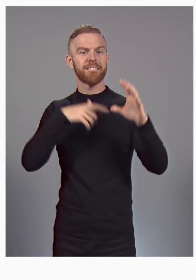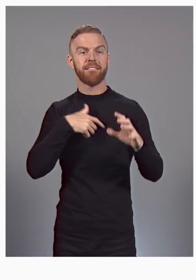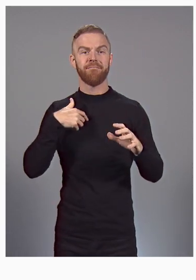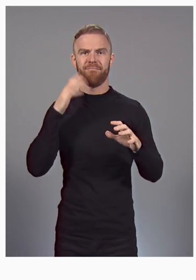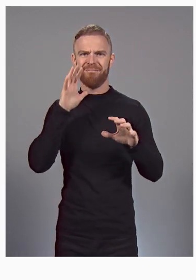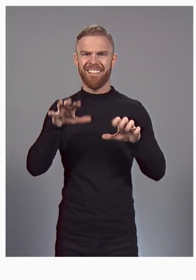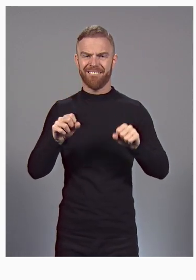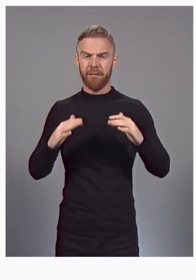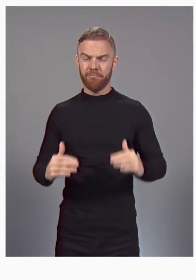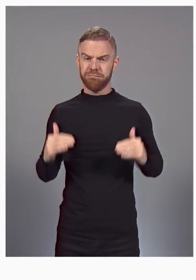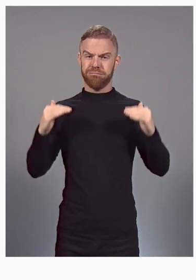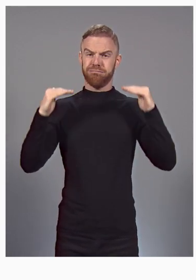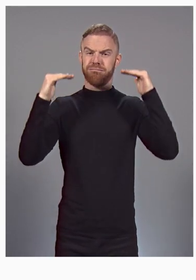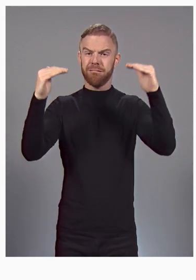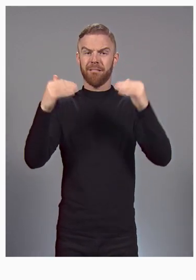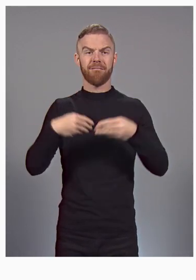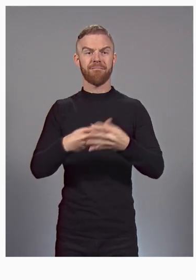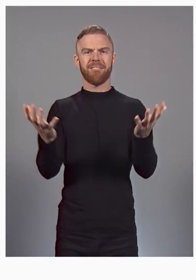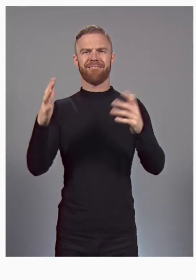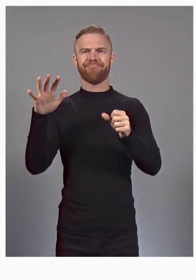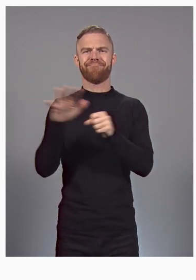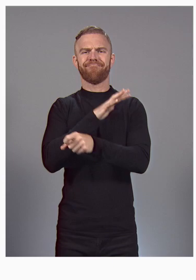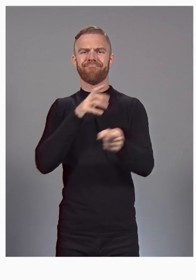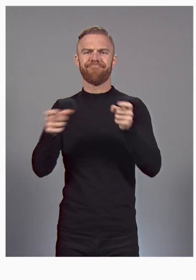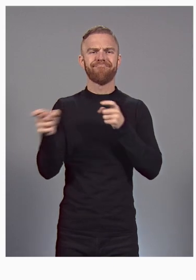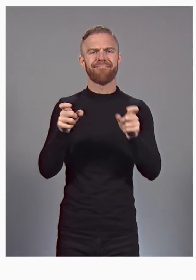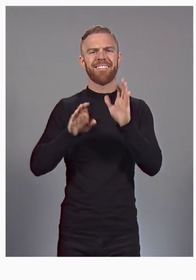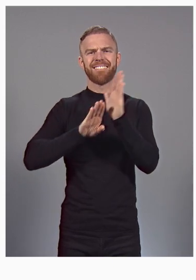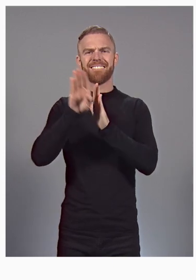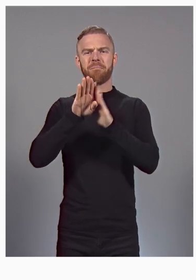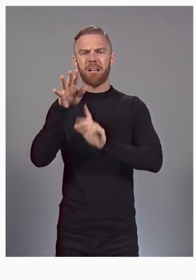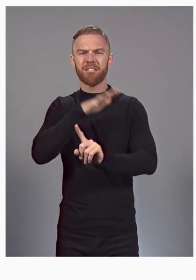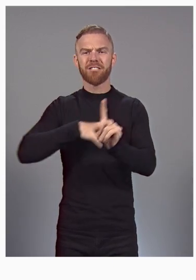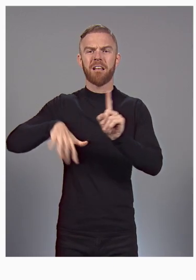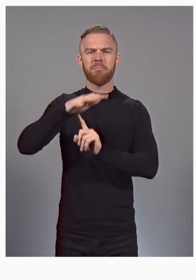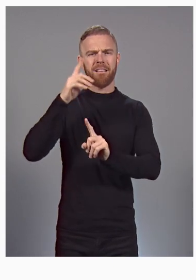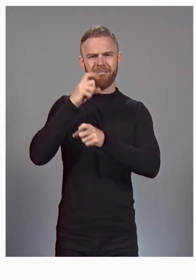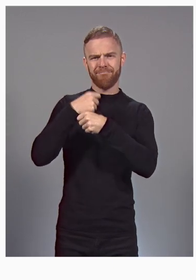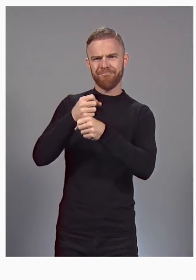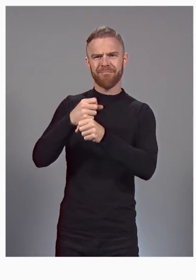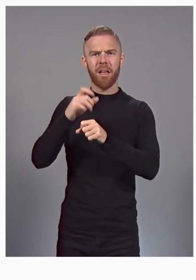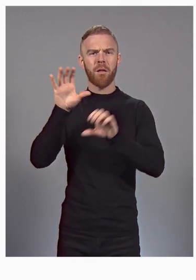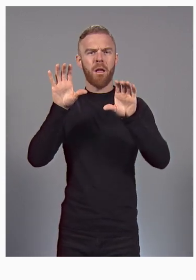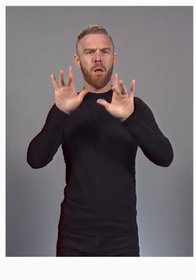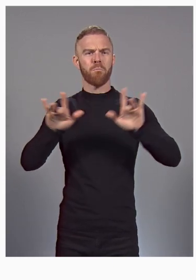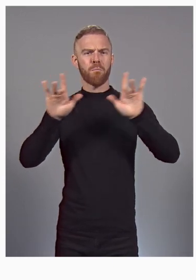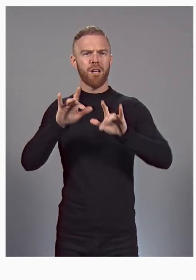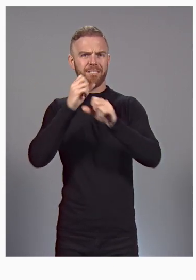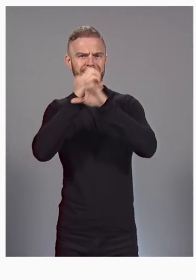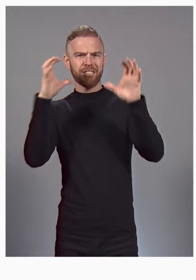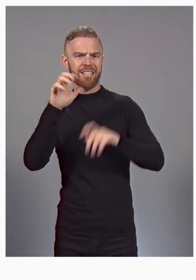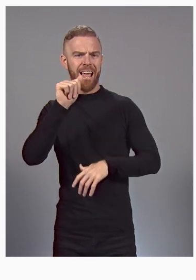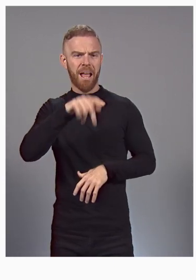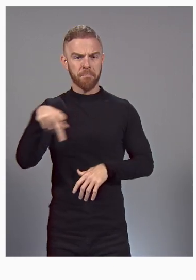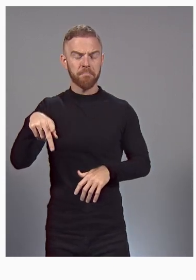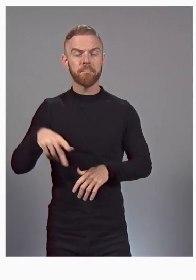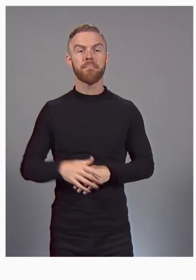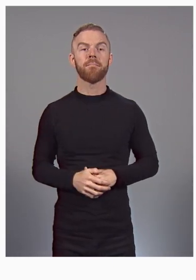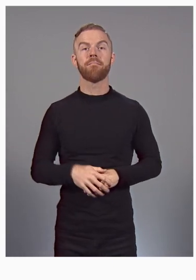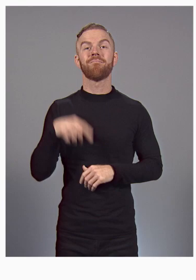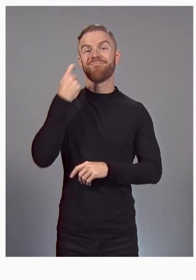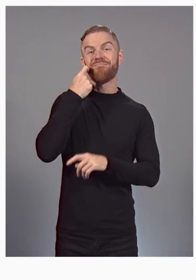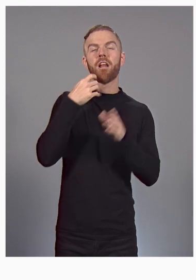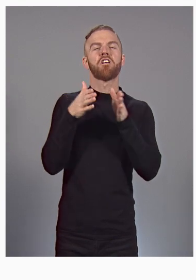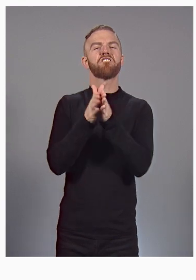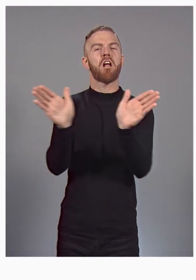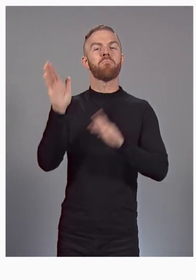a fully managed development environment for creating computer vision applications. In the general keynote with a smart